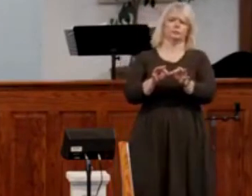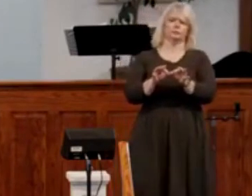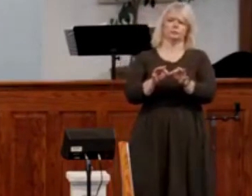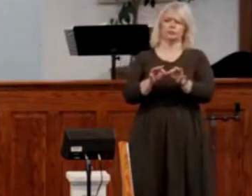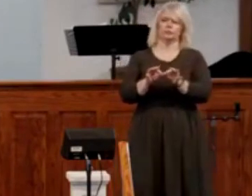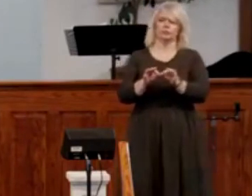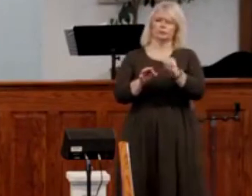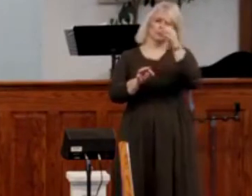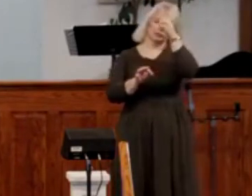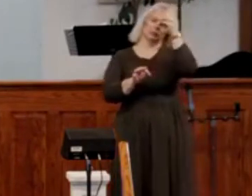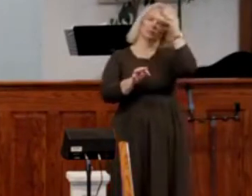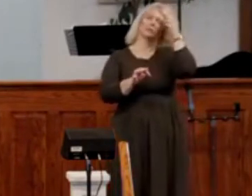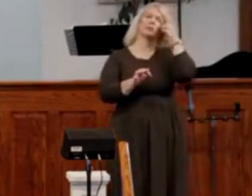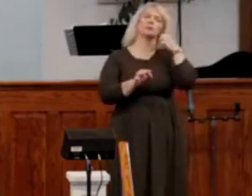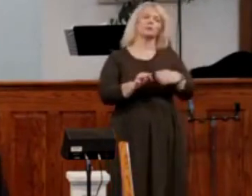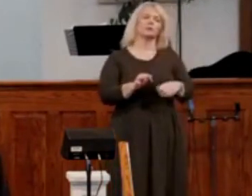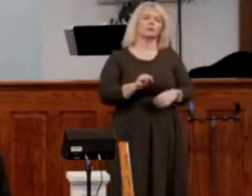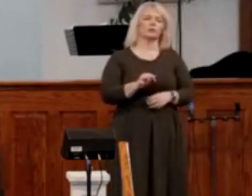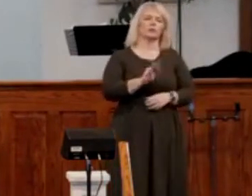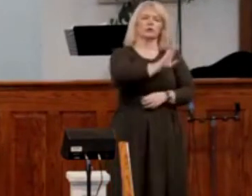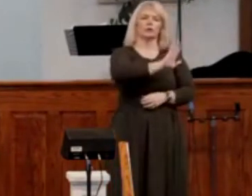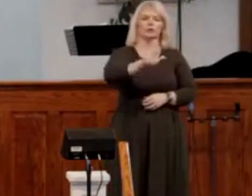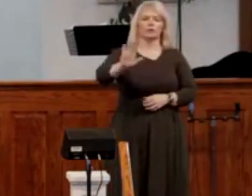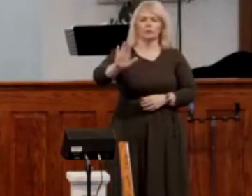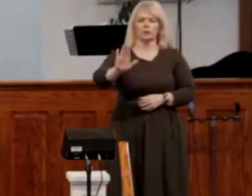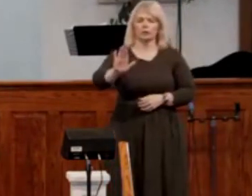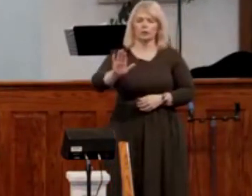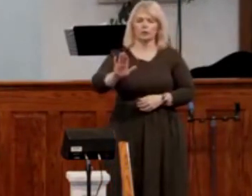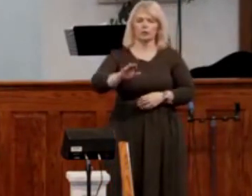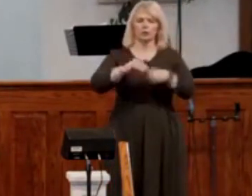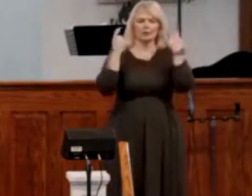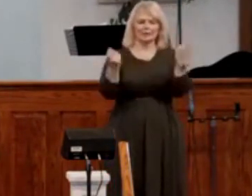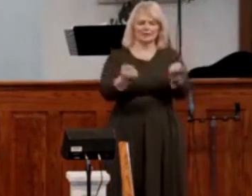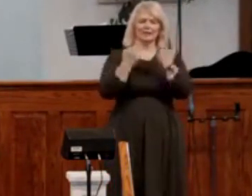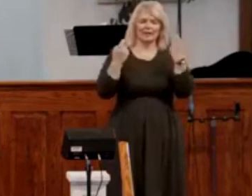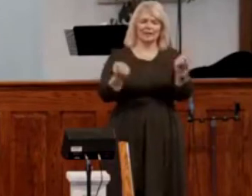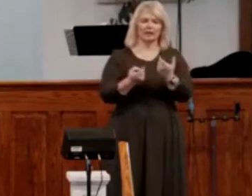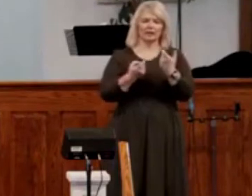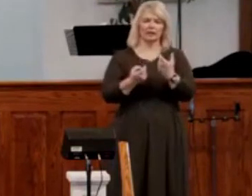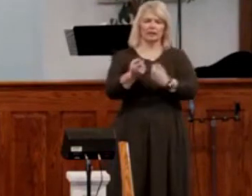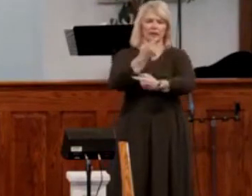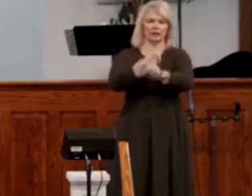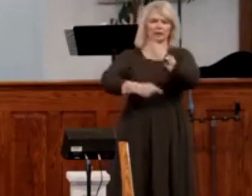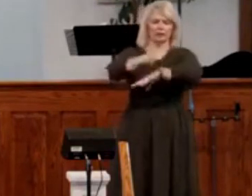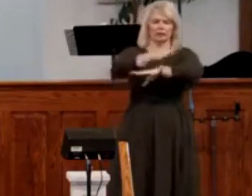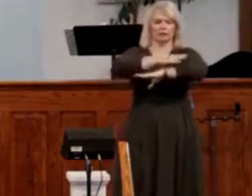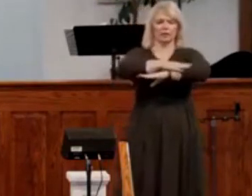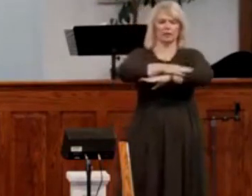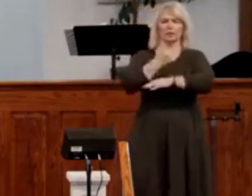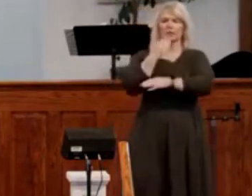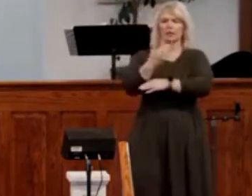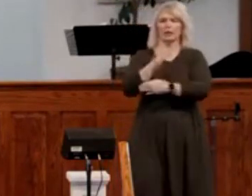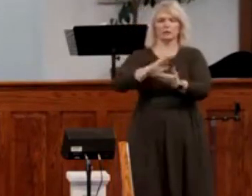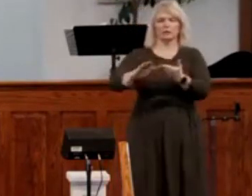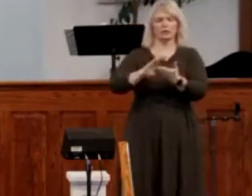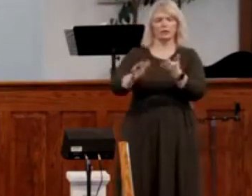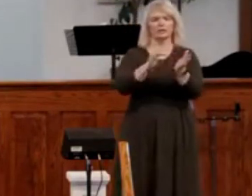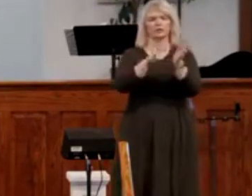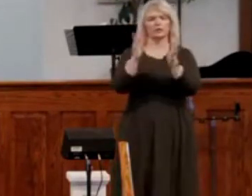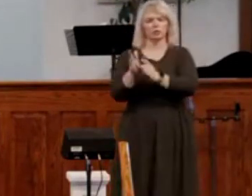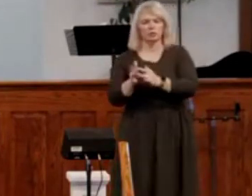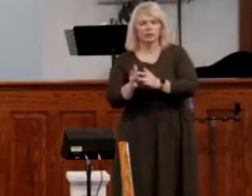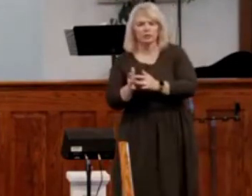If you are in open, willful, unrepentant sin, and you come to the table and say, thanks for my forgiveness,